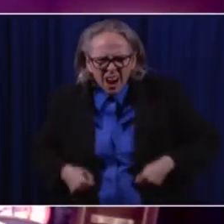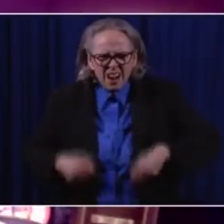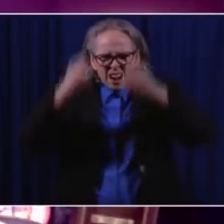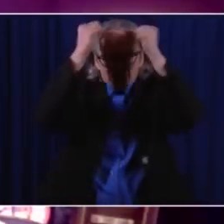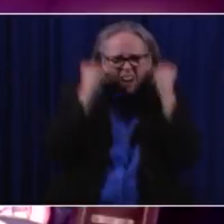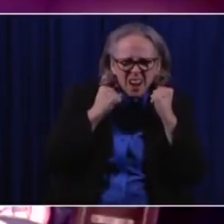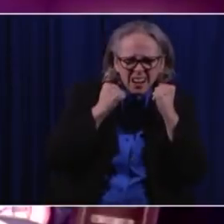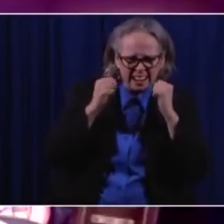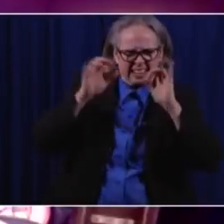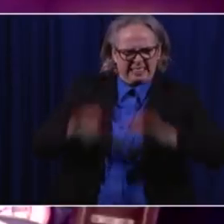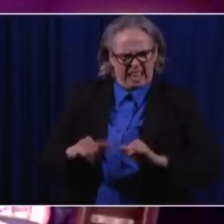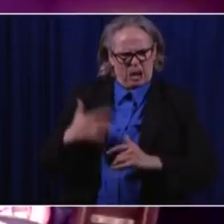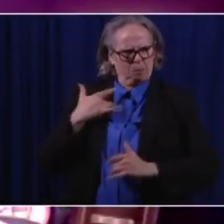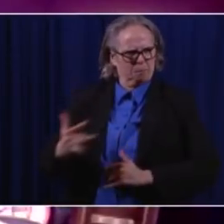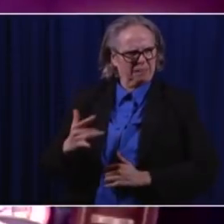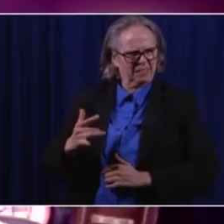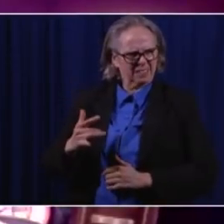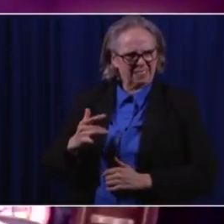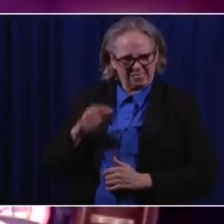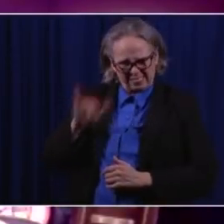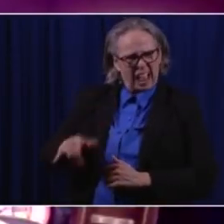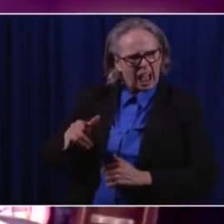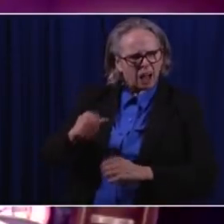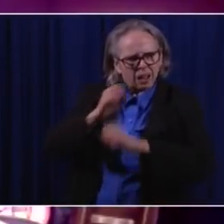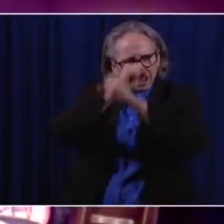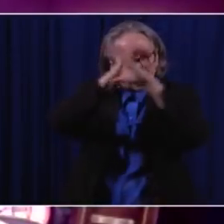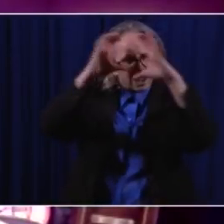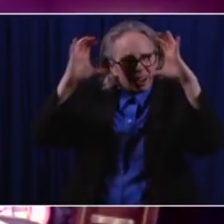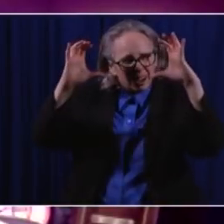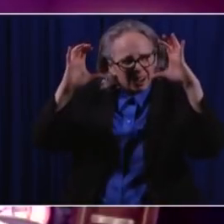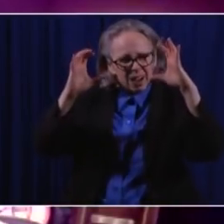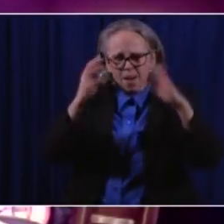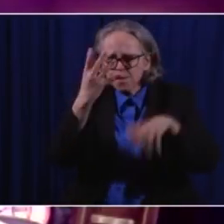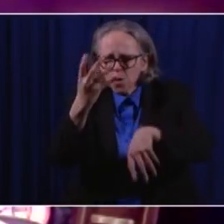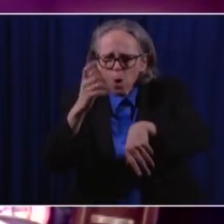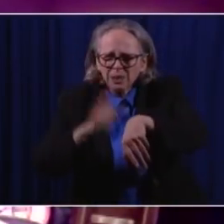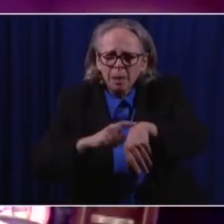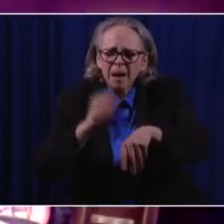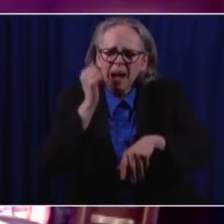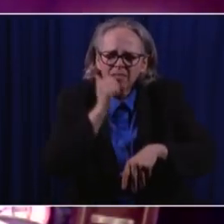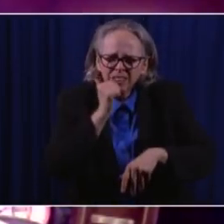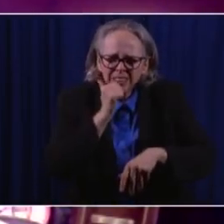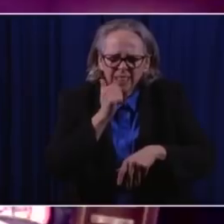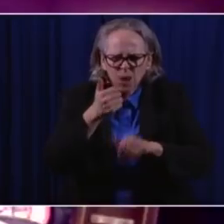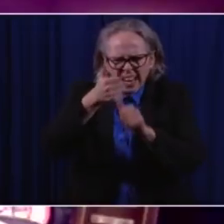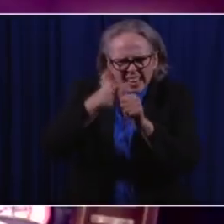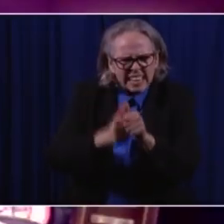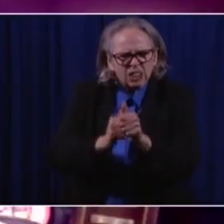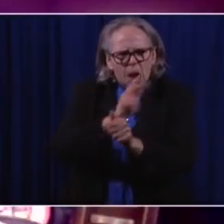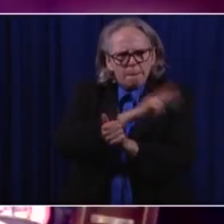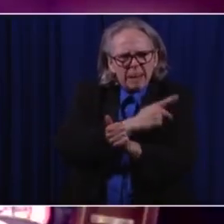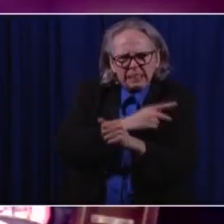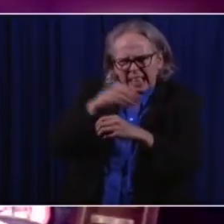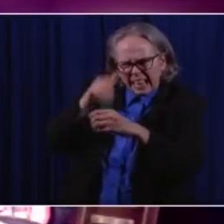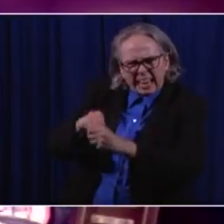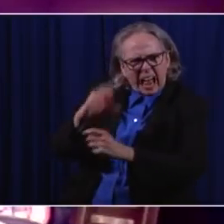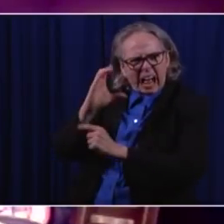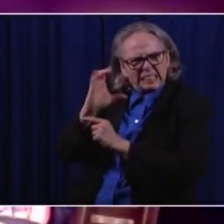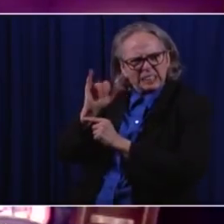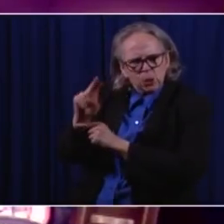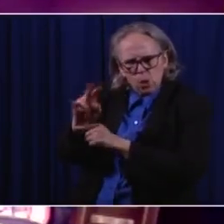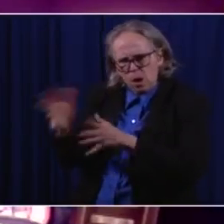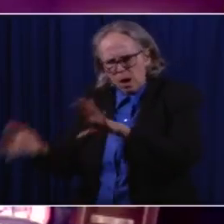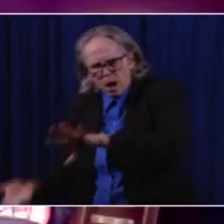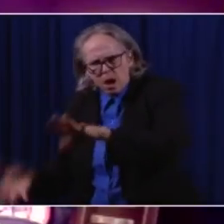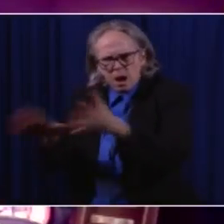for. That is not something that these nurses want to be doing. And so